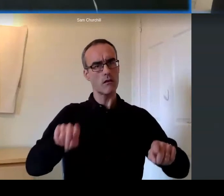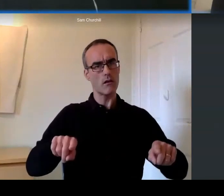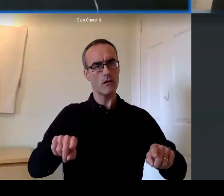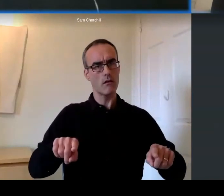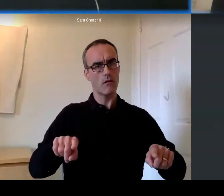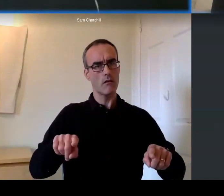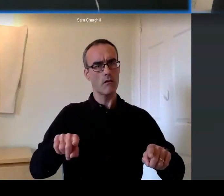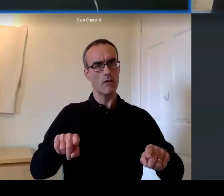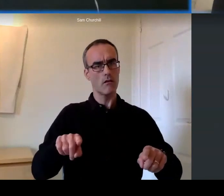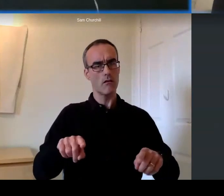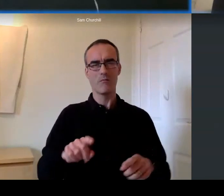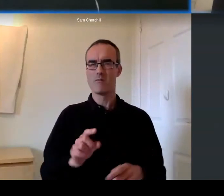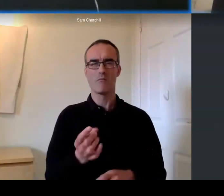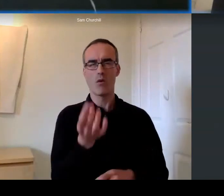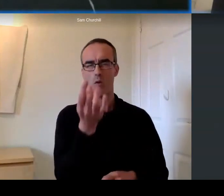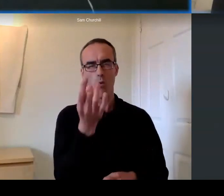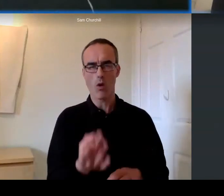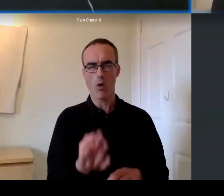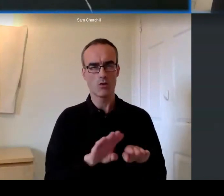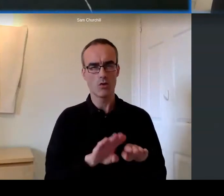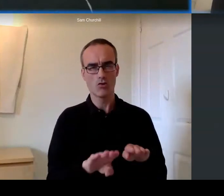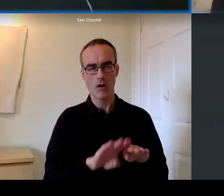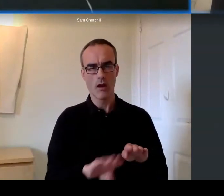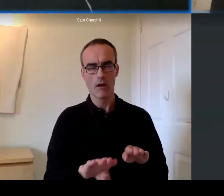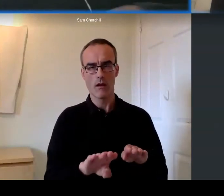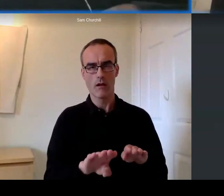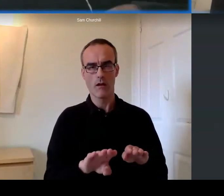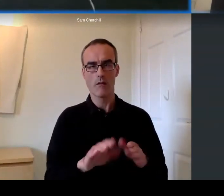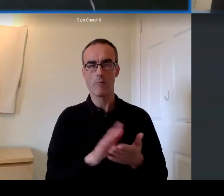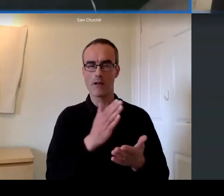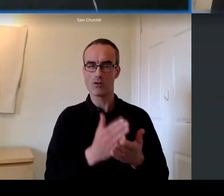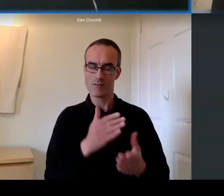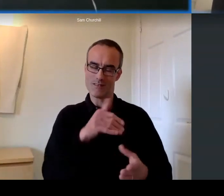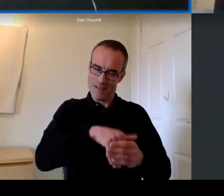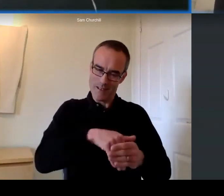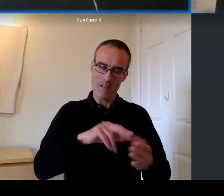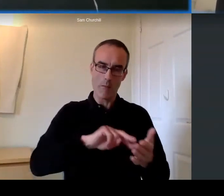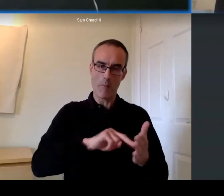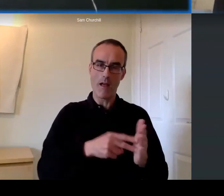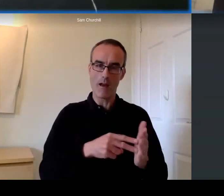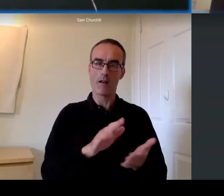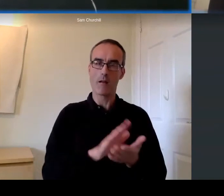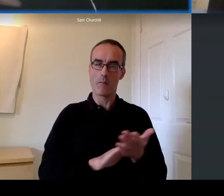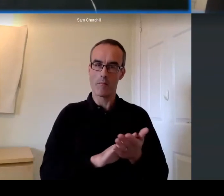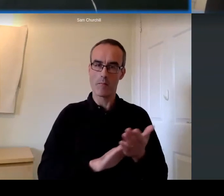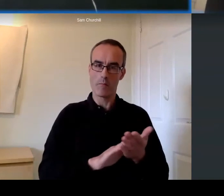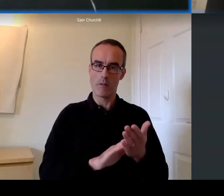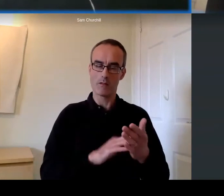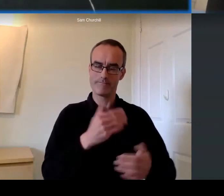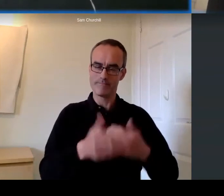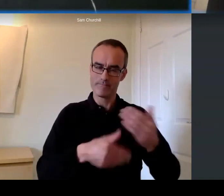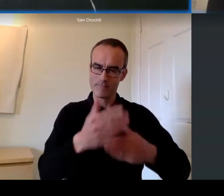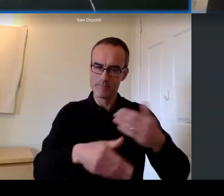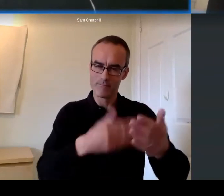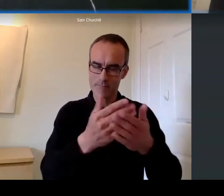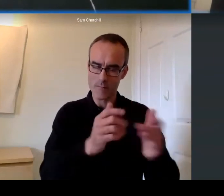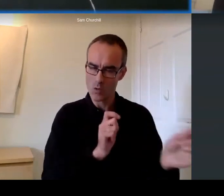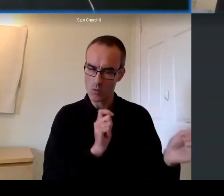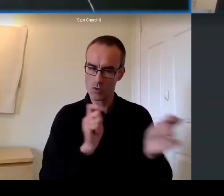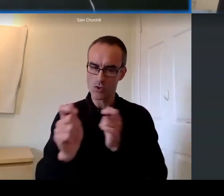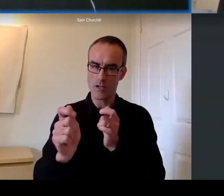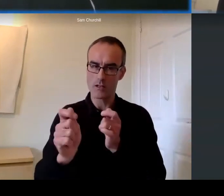and actually doing something, rather than expecting sort of blanket programs to just magically engage lots of diverse communities.